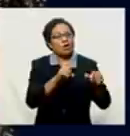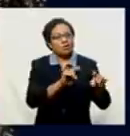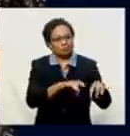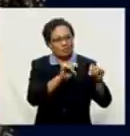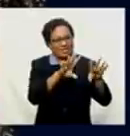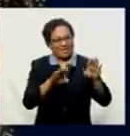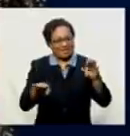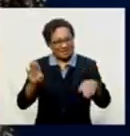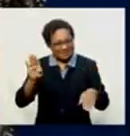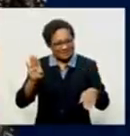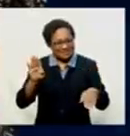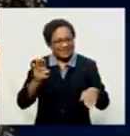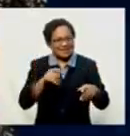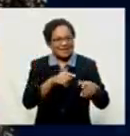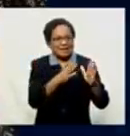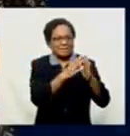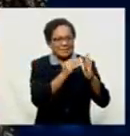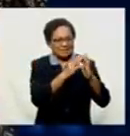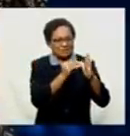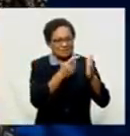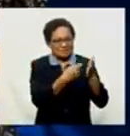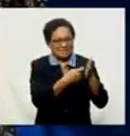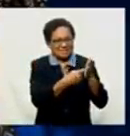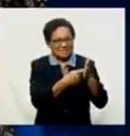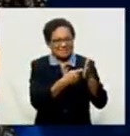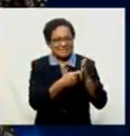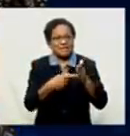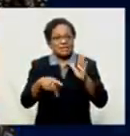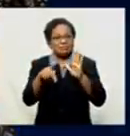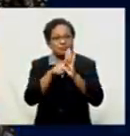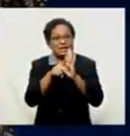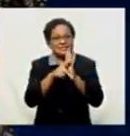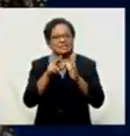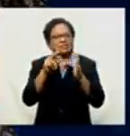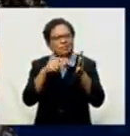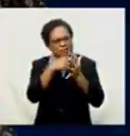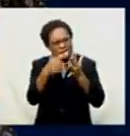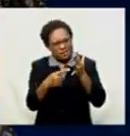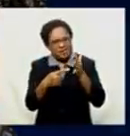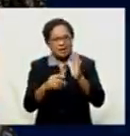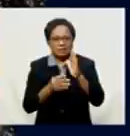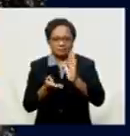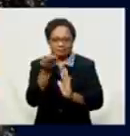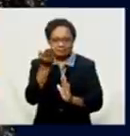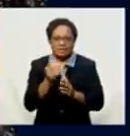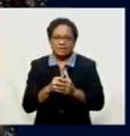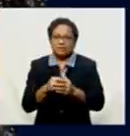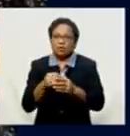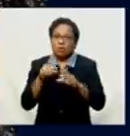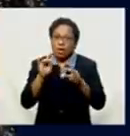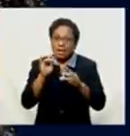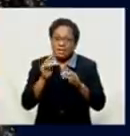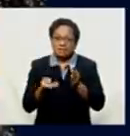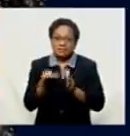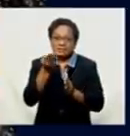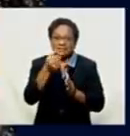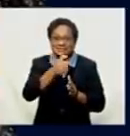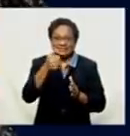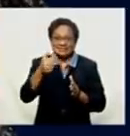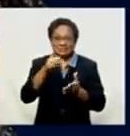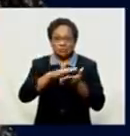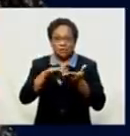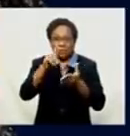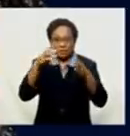dollar, as well as the PNG kina. Prices were rising on the commodities market. Crude oil rose to over $66 a